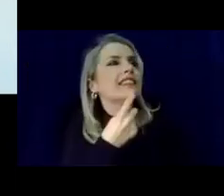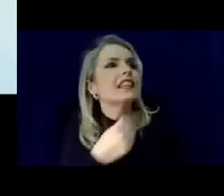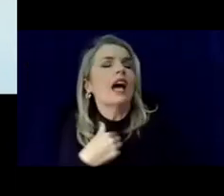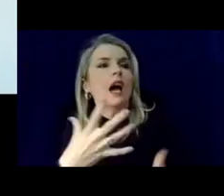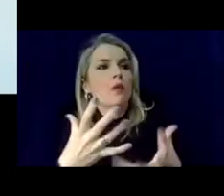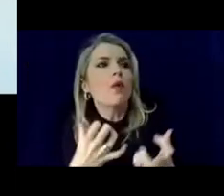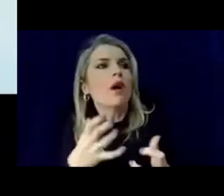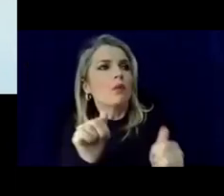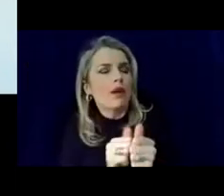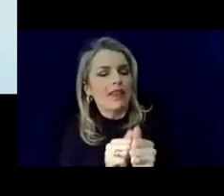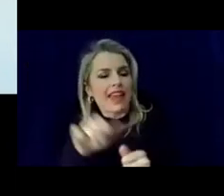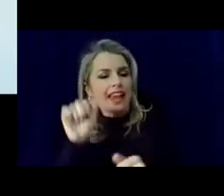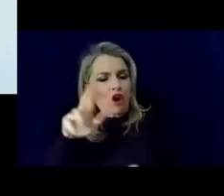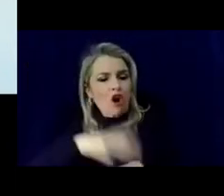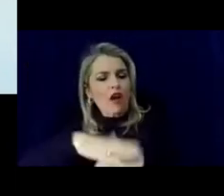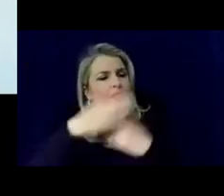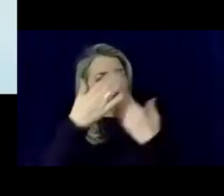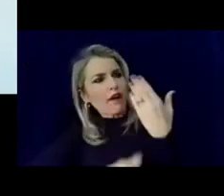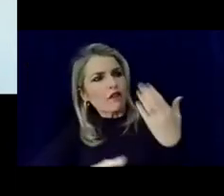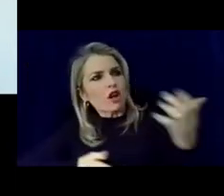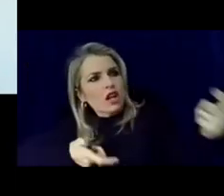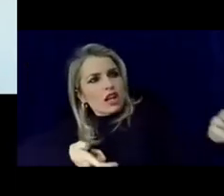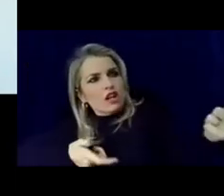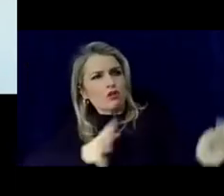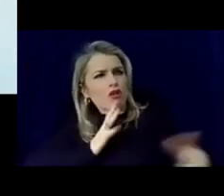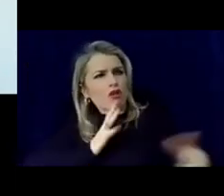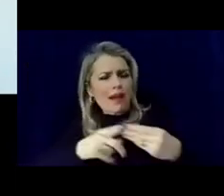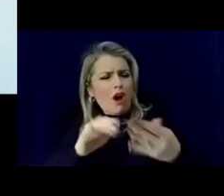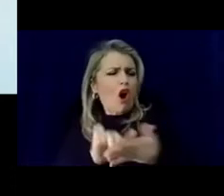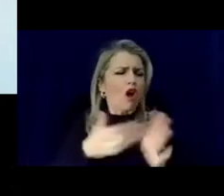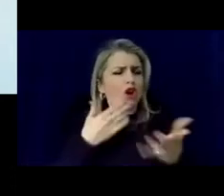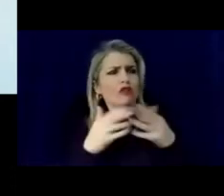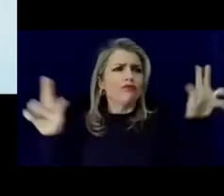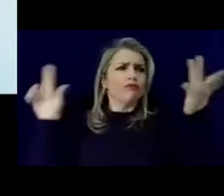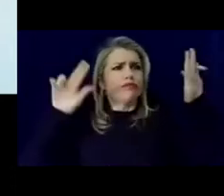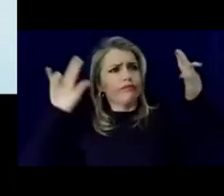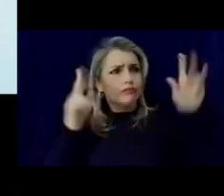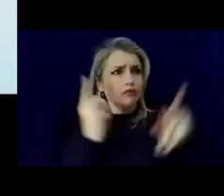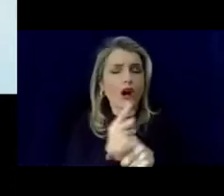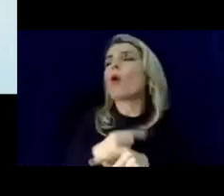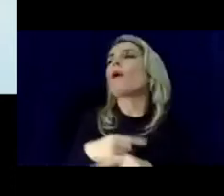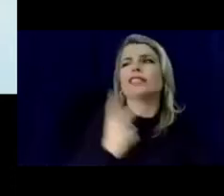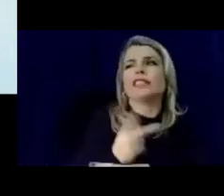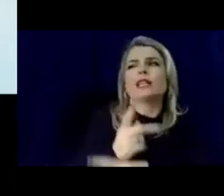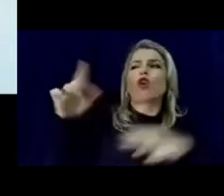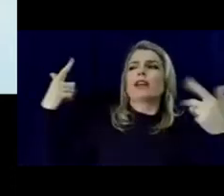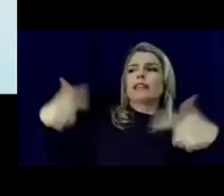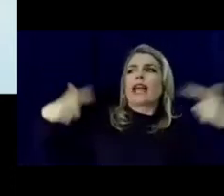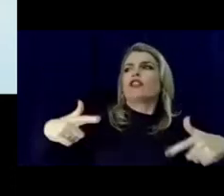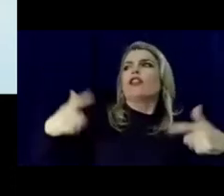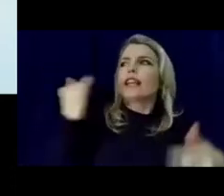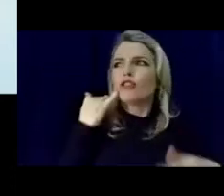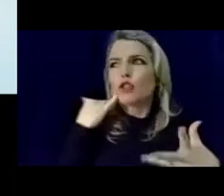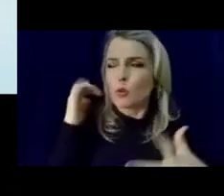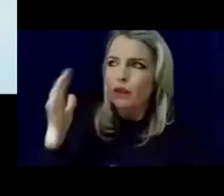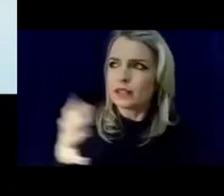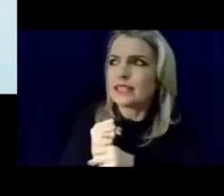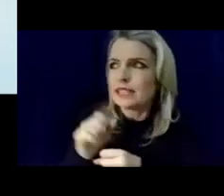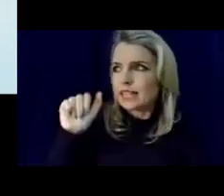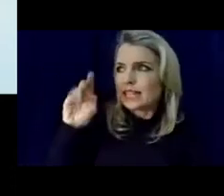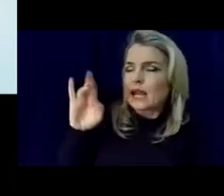with an AR on the cover. You the one talking all that conscious shit. Right, gotta maintain your gangster brand if you're gonna land that cameo on Queen